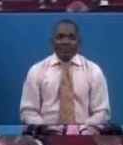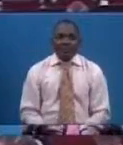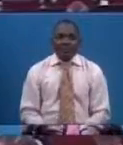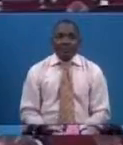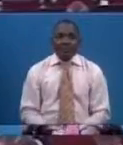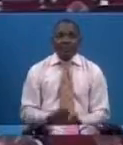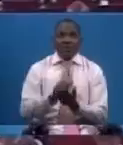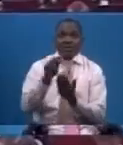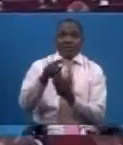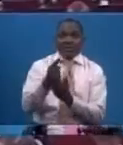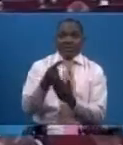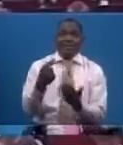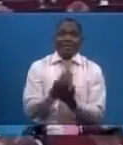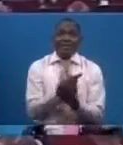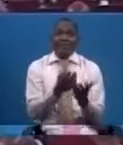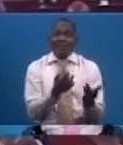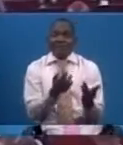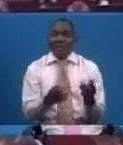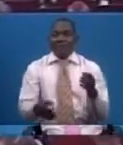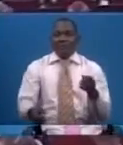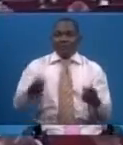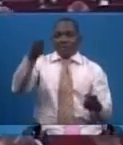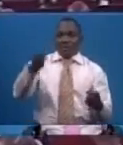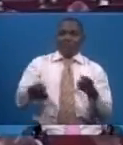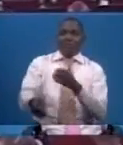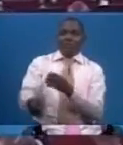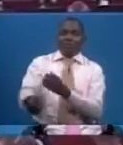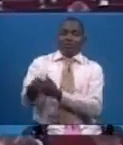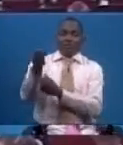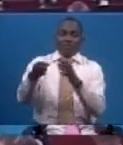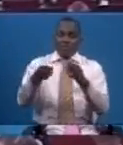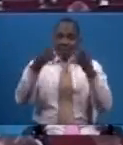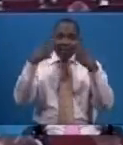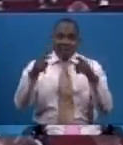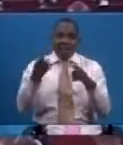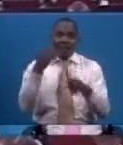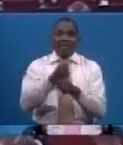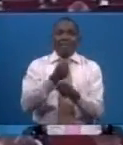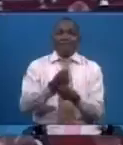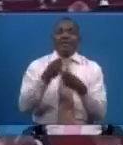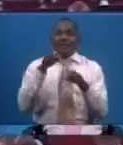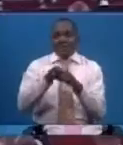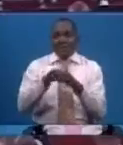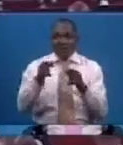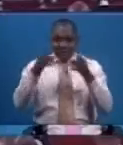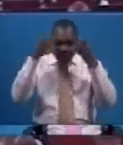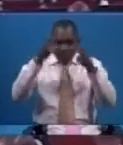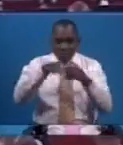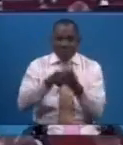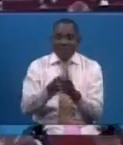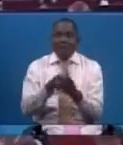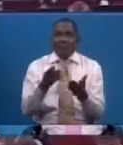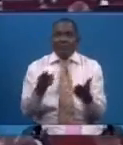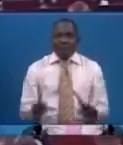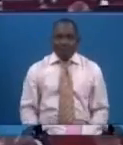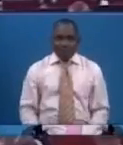On August 9th, the country awaited the Supreme Court's pronouncement of the 2012 election petition amidst heightened tension and